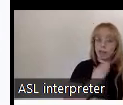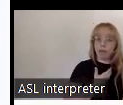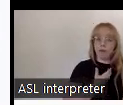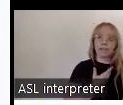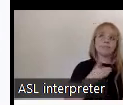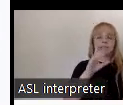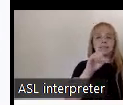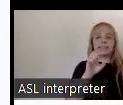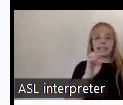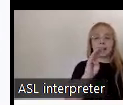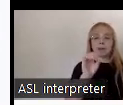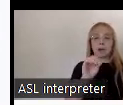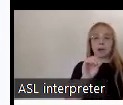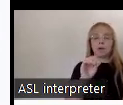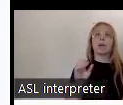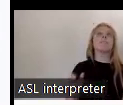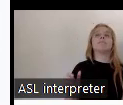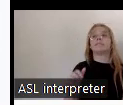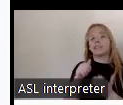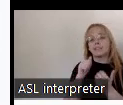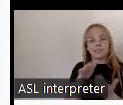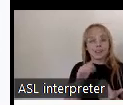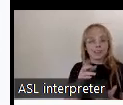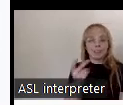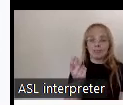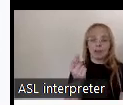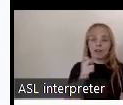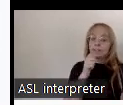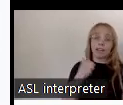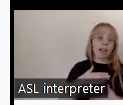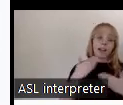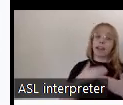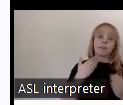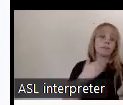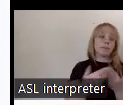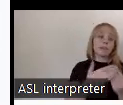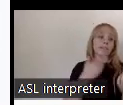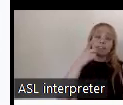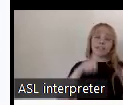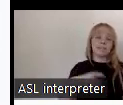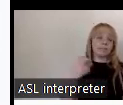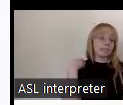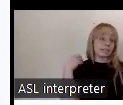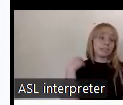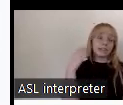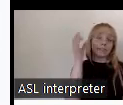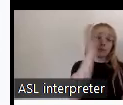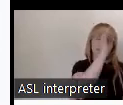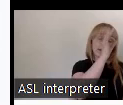demo vault. Oh my gosh, the dogs are just not happy with whatever is happening outside.